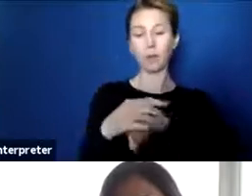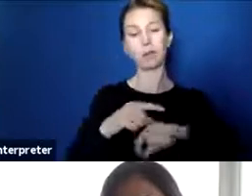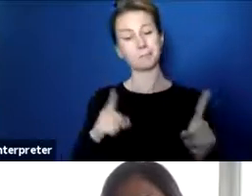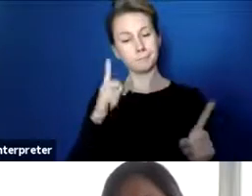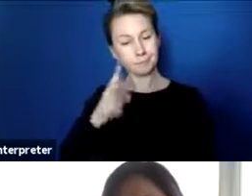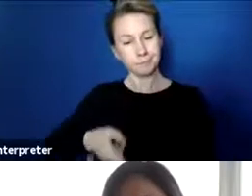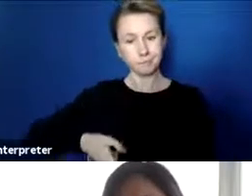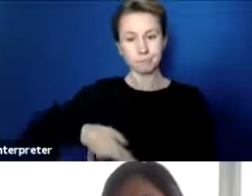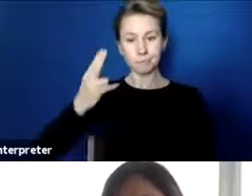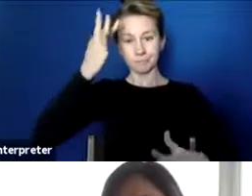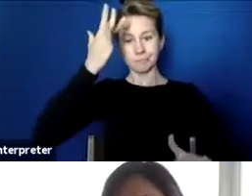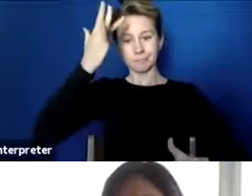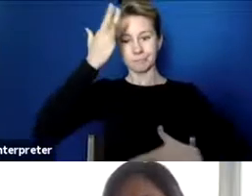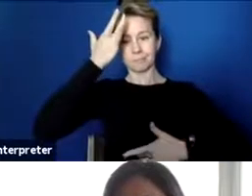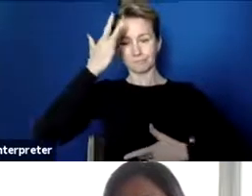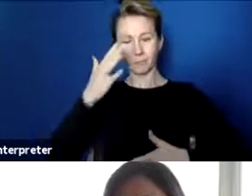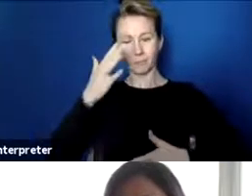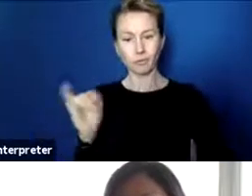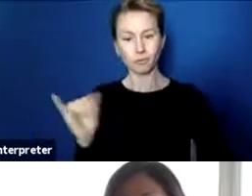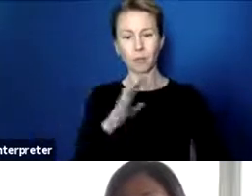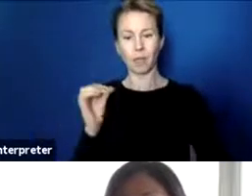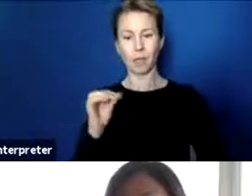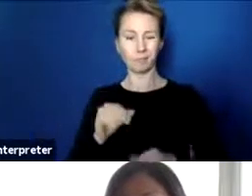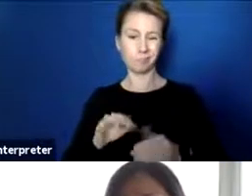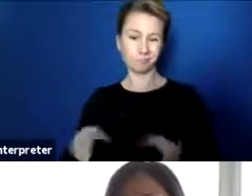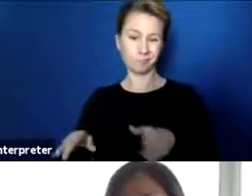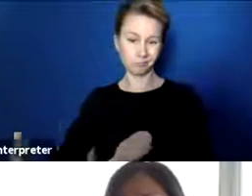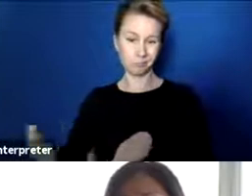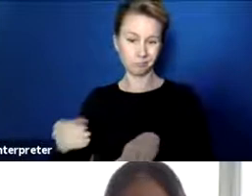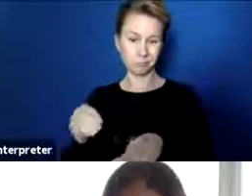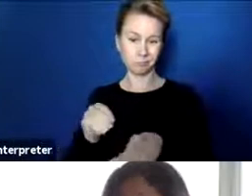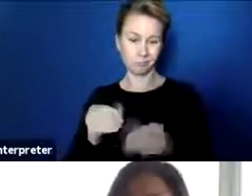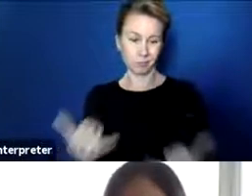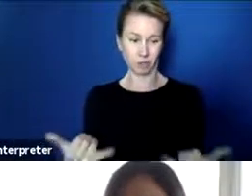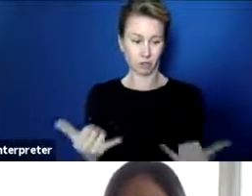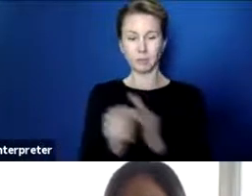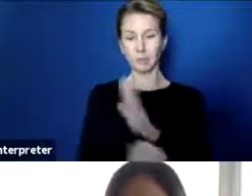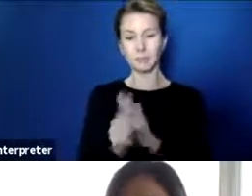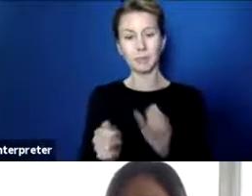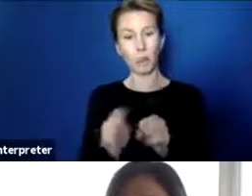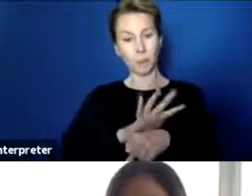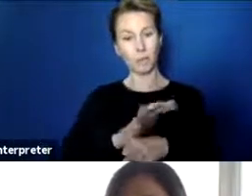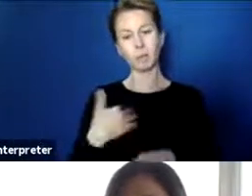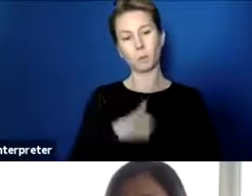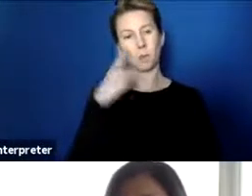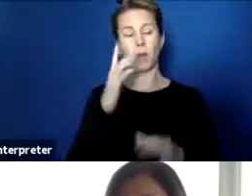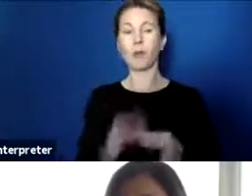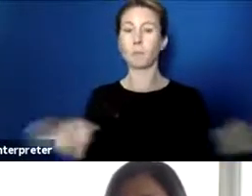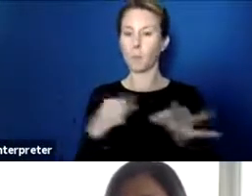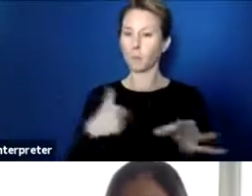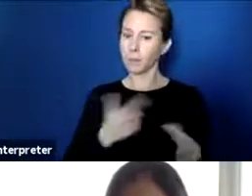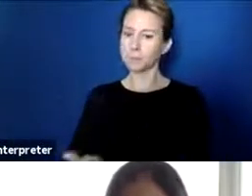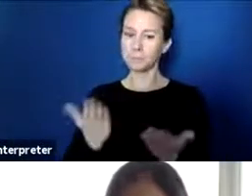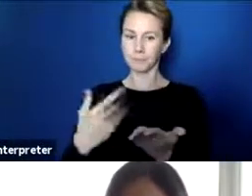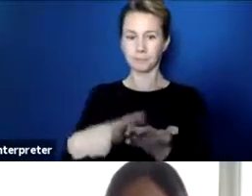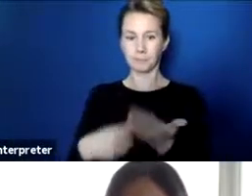COVID-19. We actually picked long-term care as a topic last fall, and with the